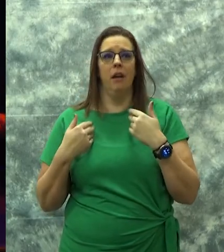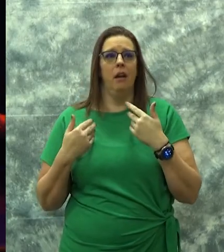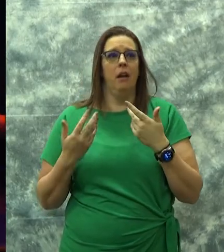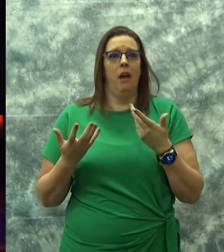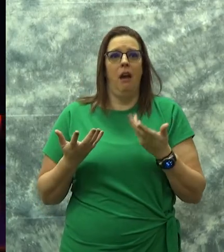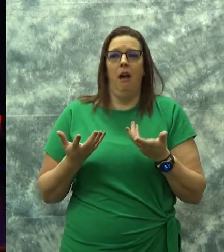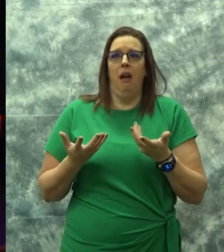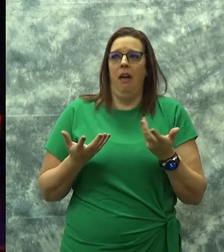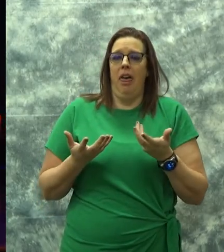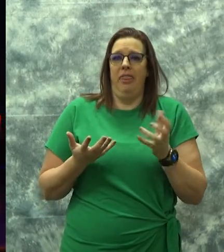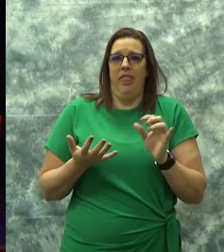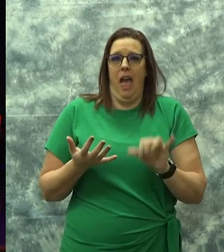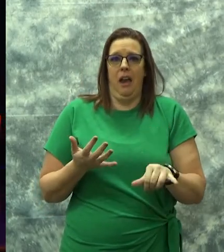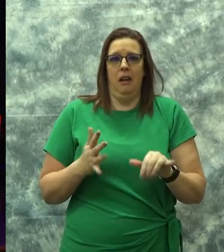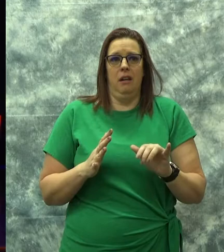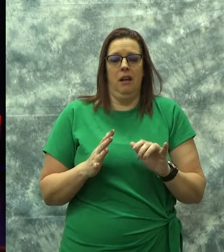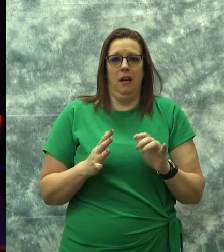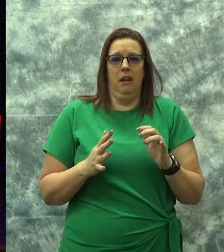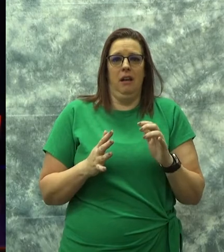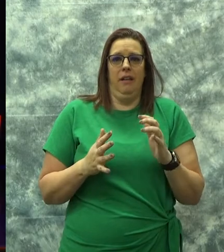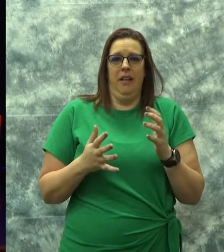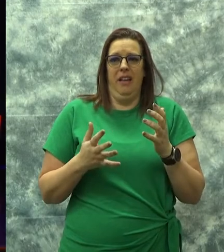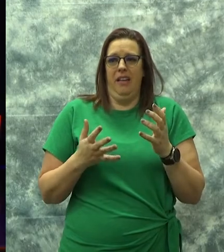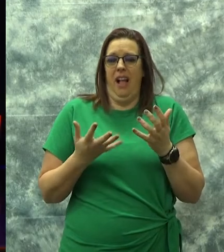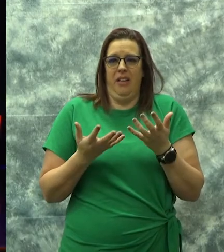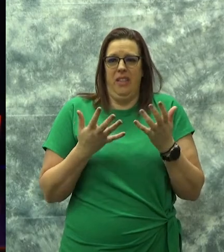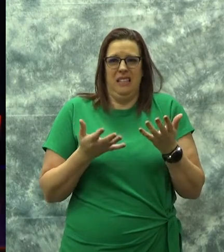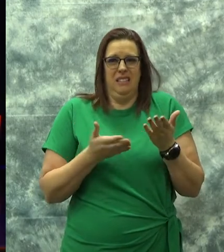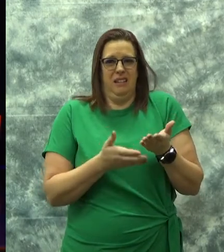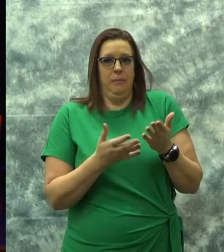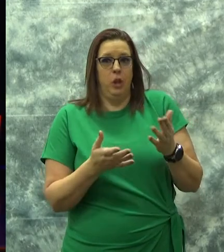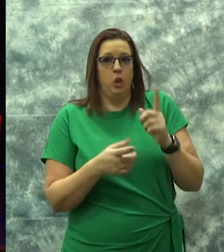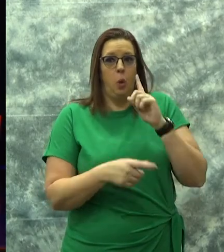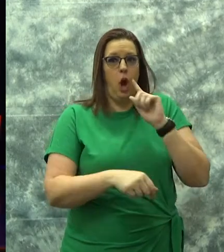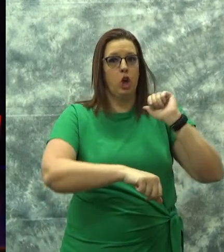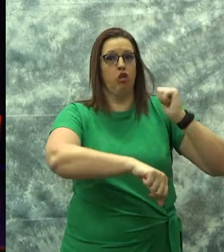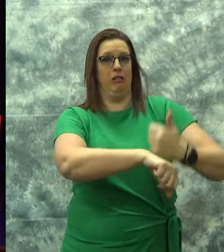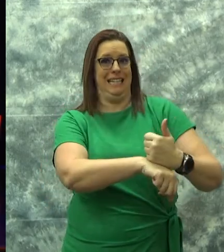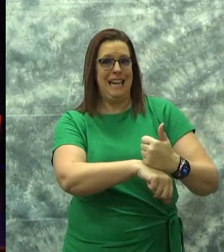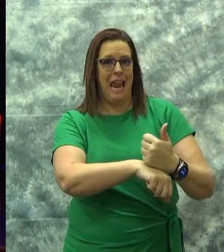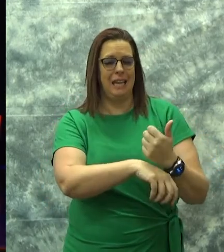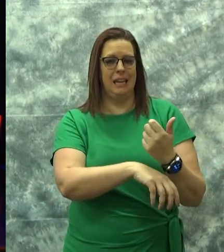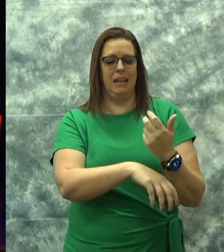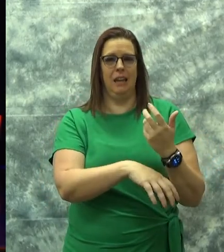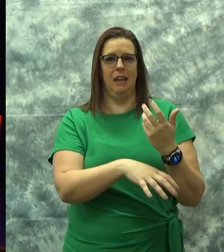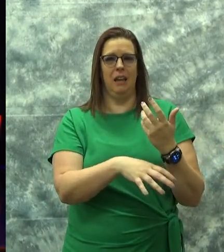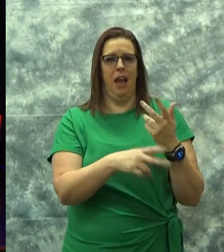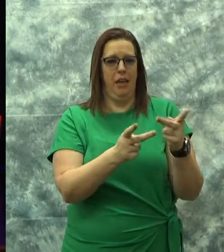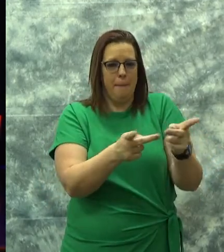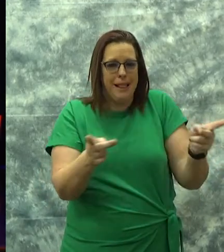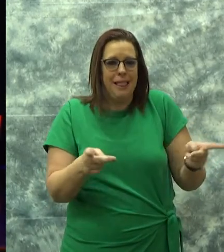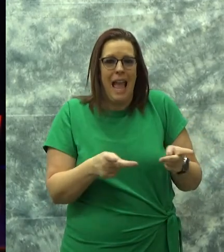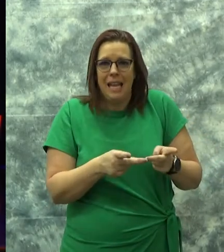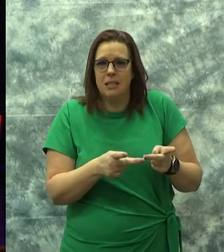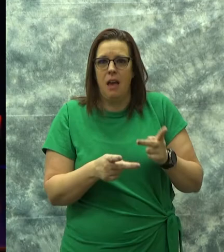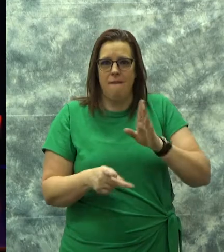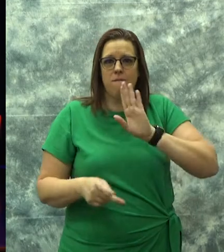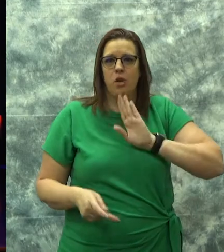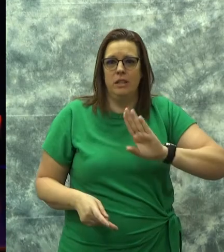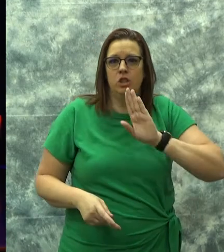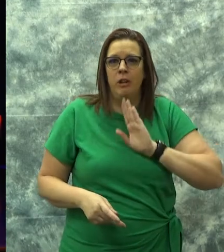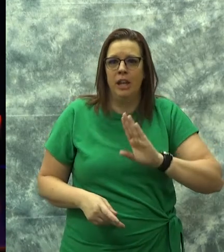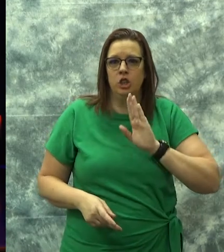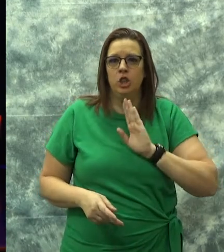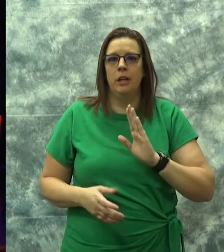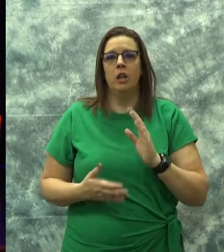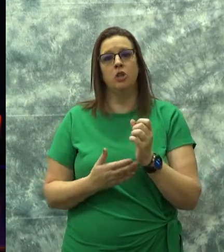quite a challenge because then we're creating from this place of anxiety and frustration. And part of what this